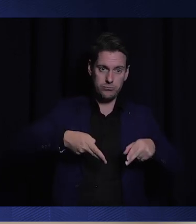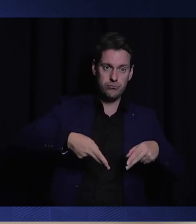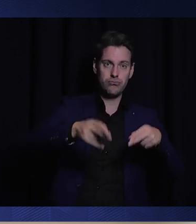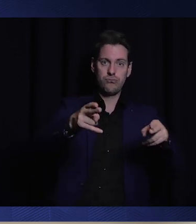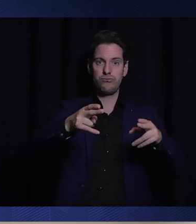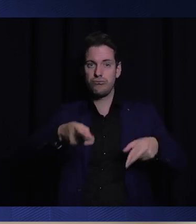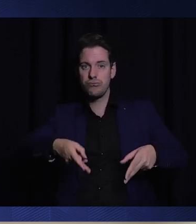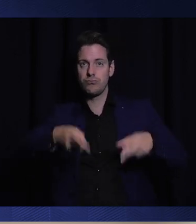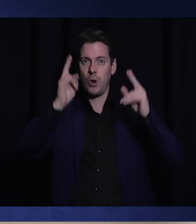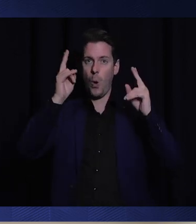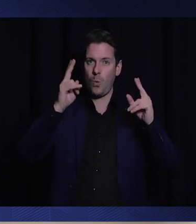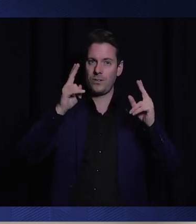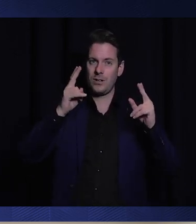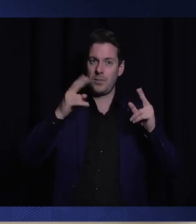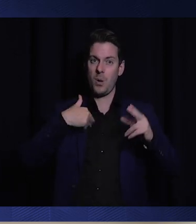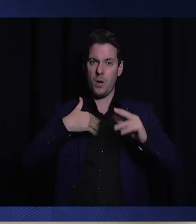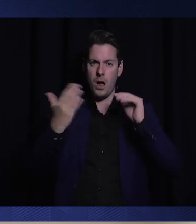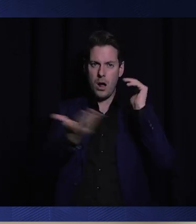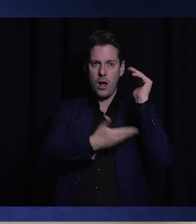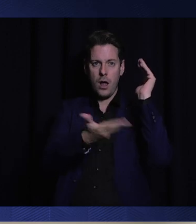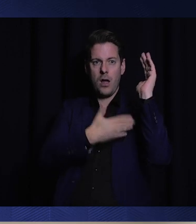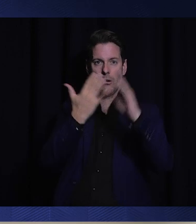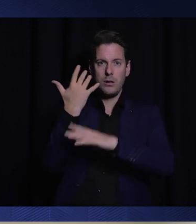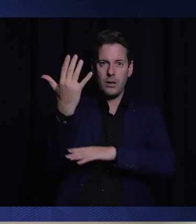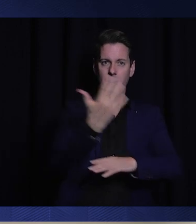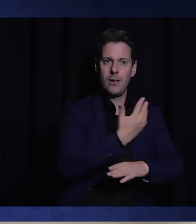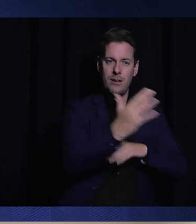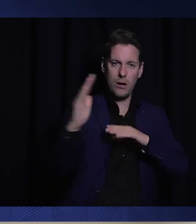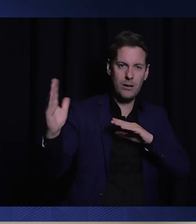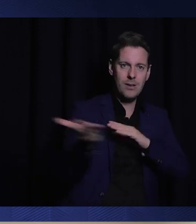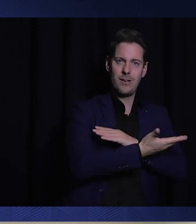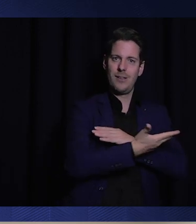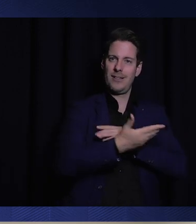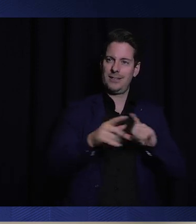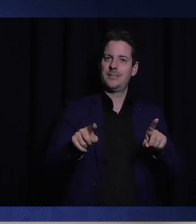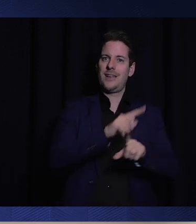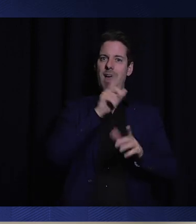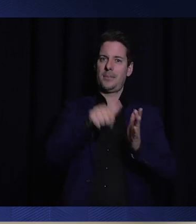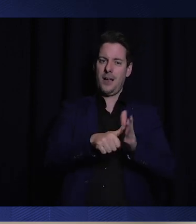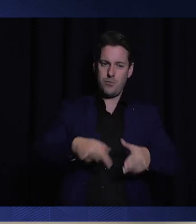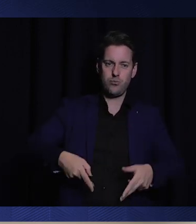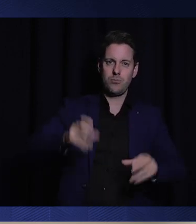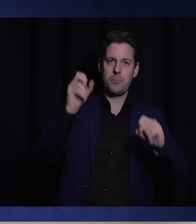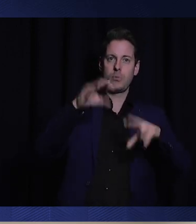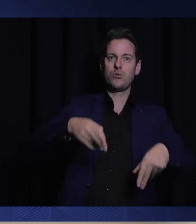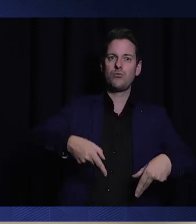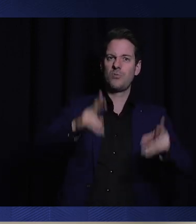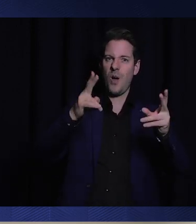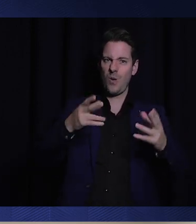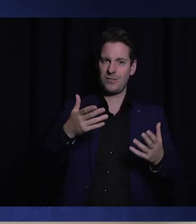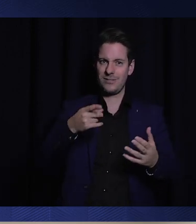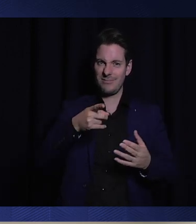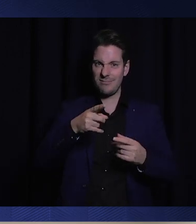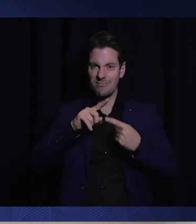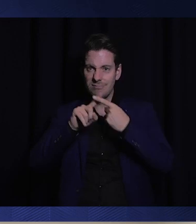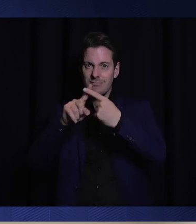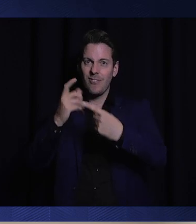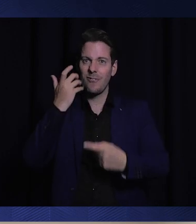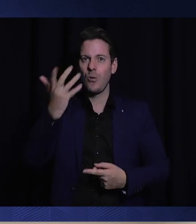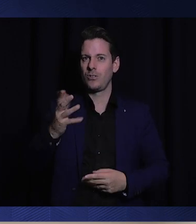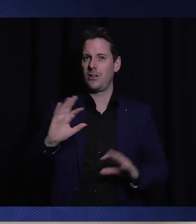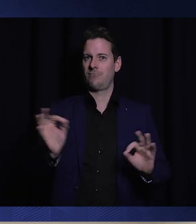way. Great, thank you. Ms. Panmini, would you like to add to that? Thank you very much. And I have to say that this is the